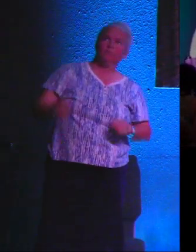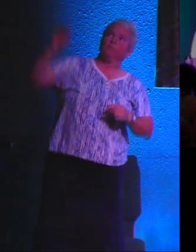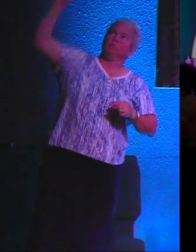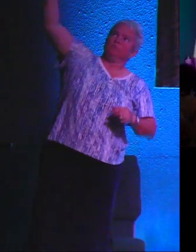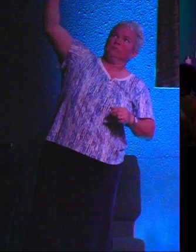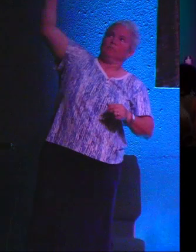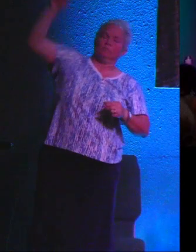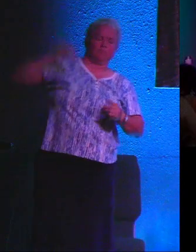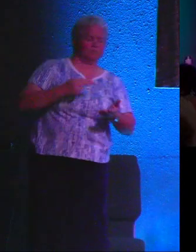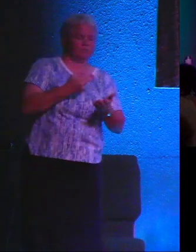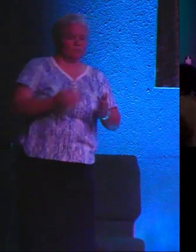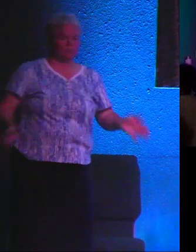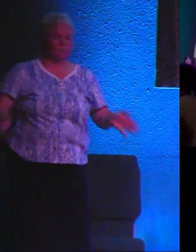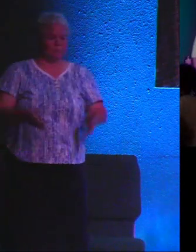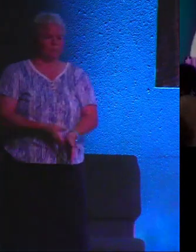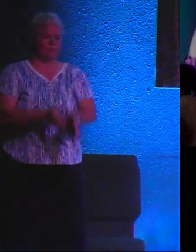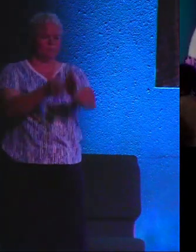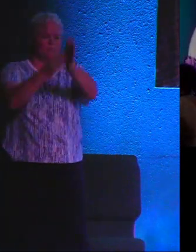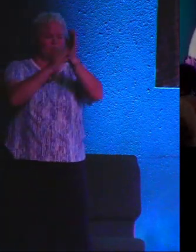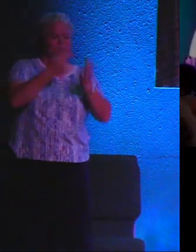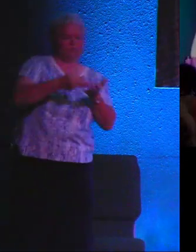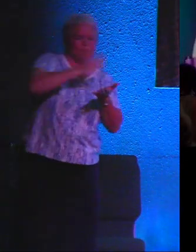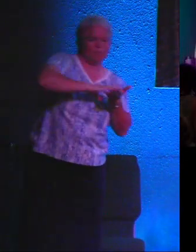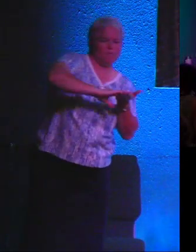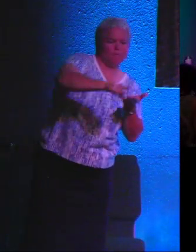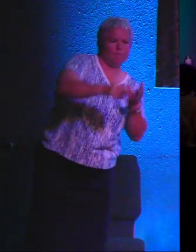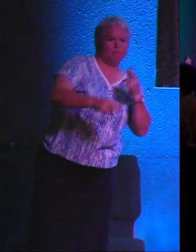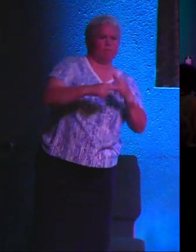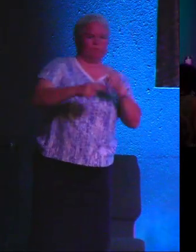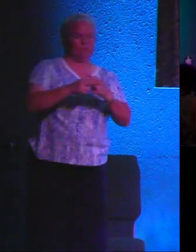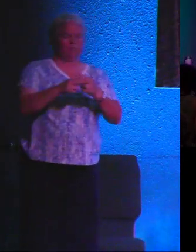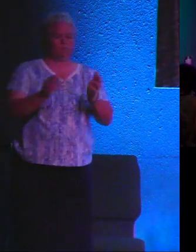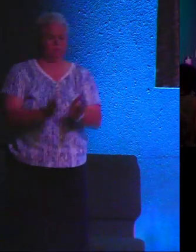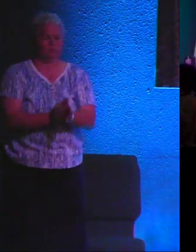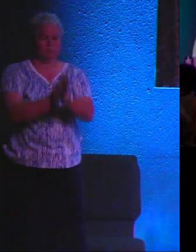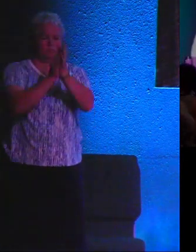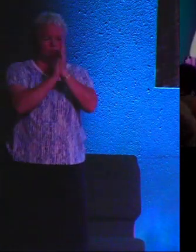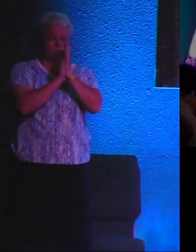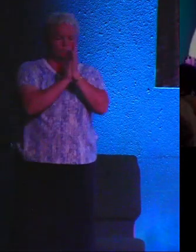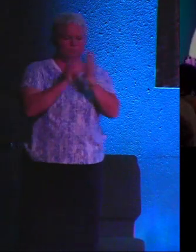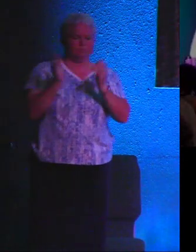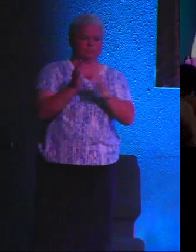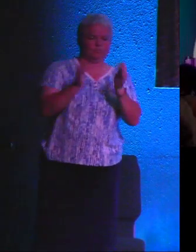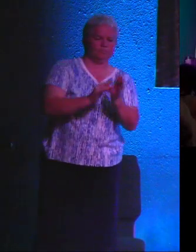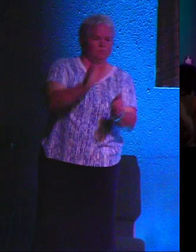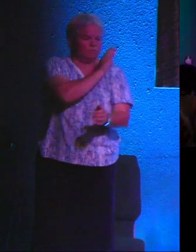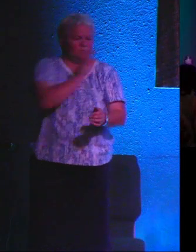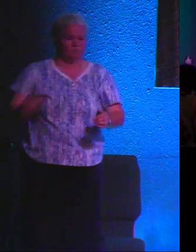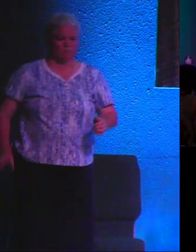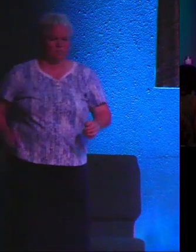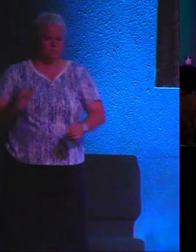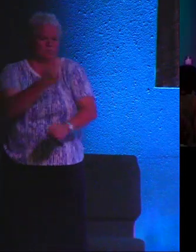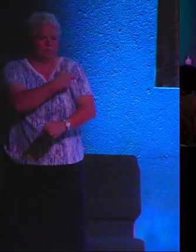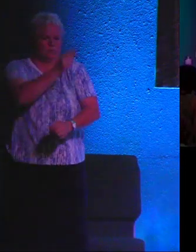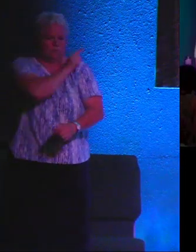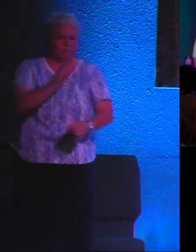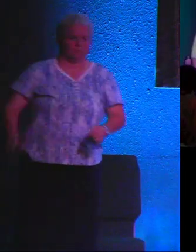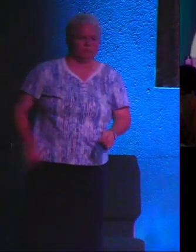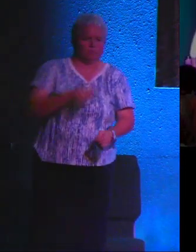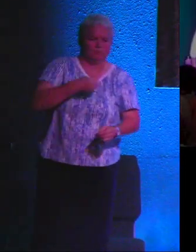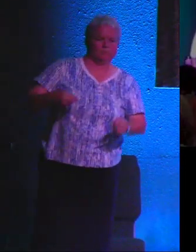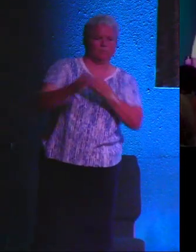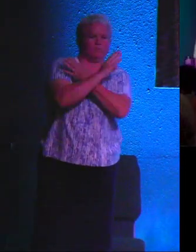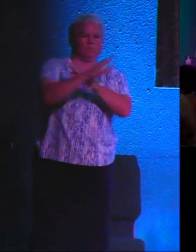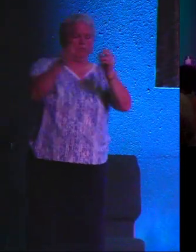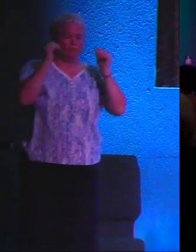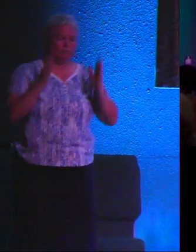We praise your holy name, and we pray this in the name of Jesus Christ, our Lord and Savior. And everyone,